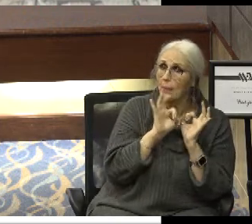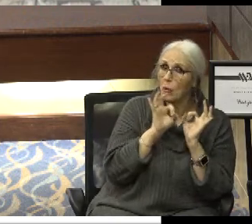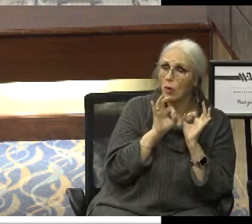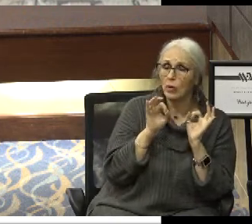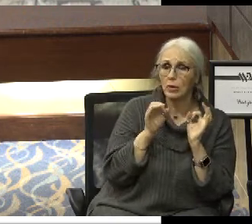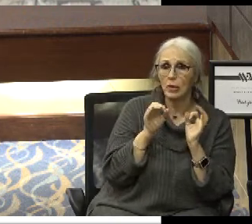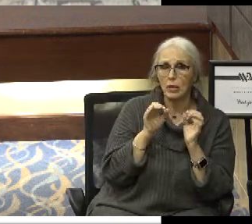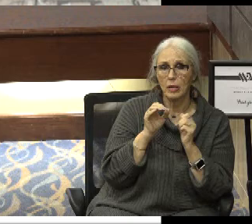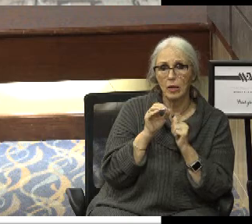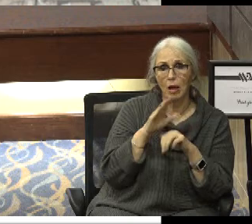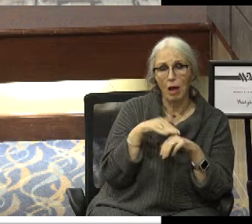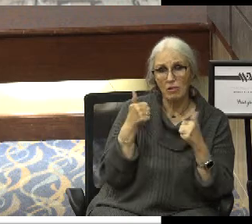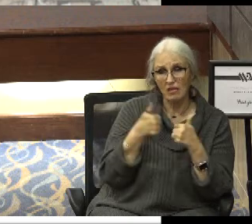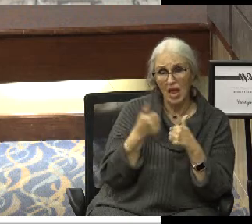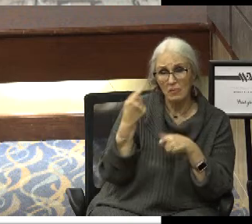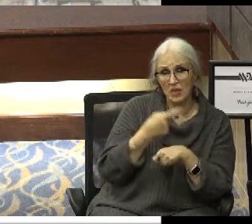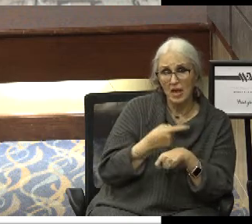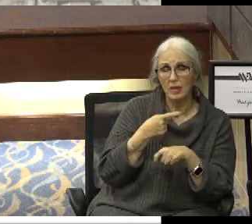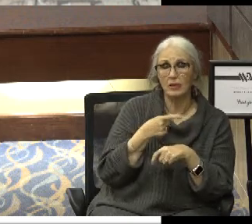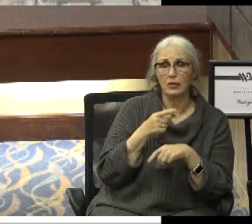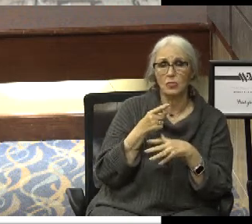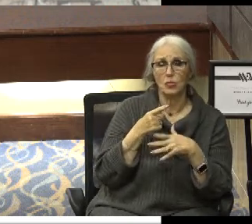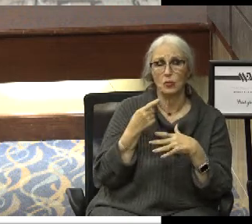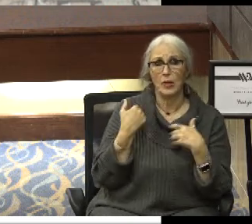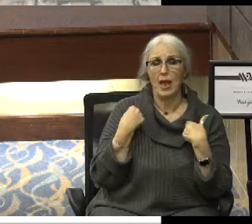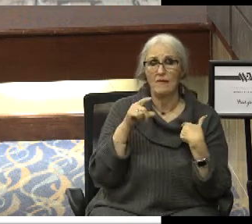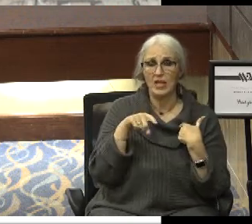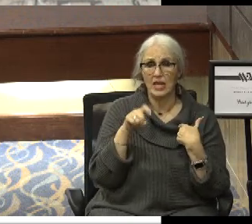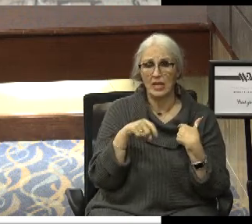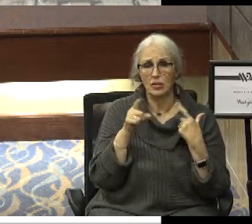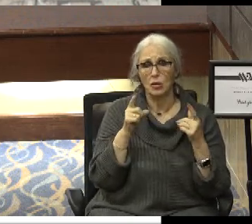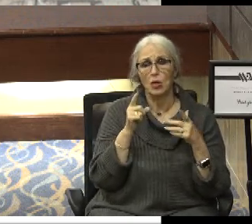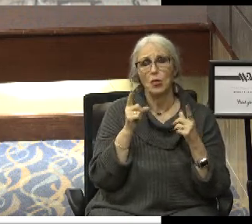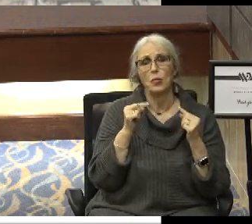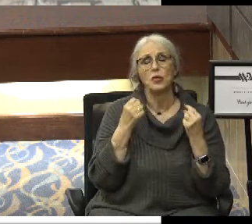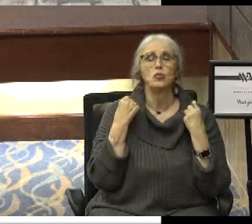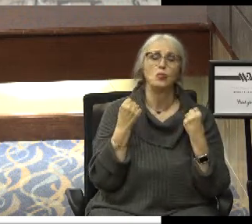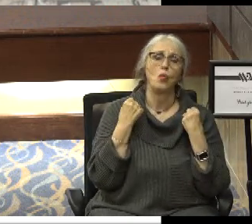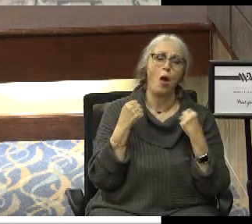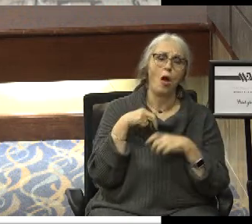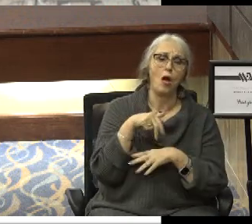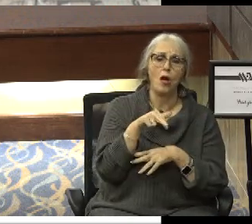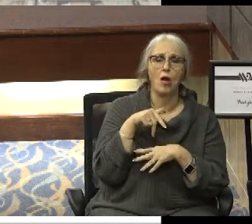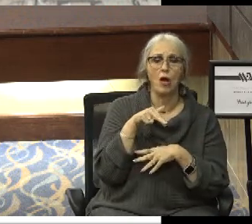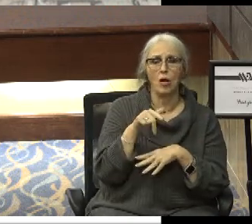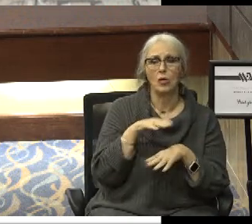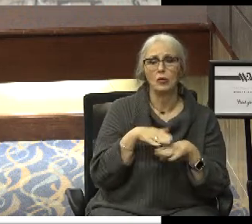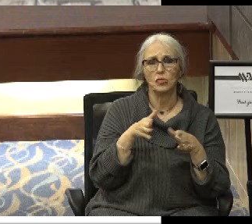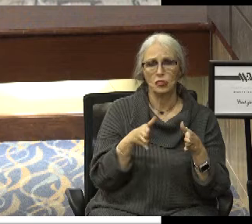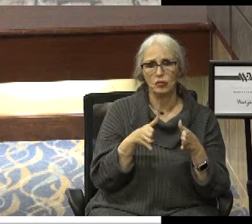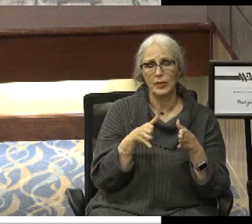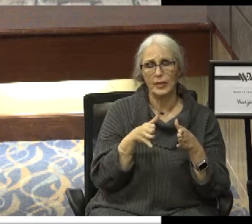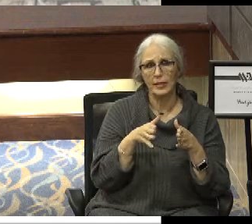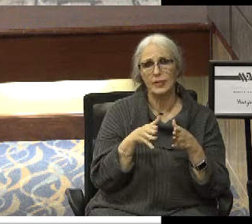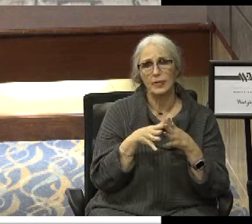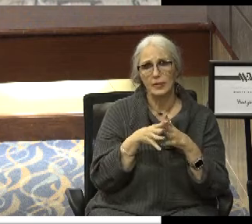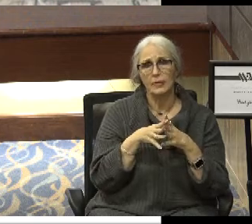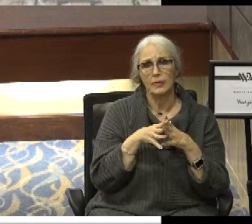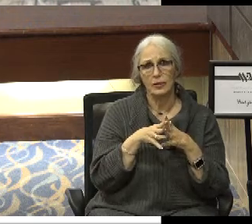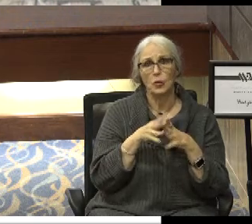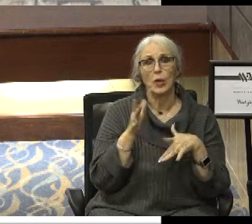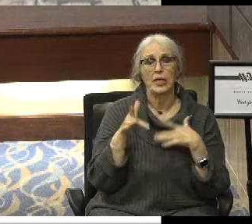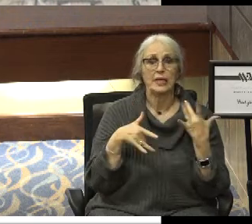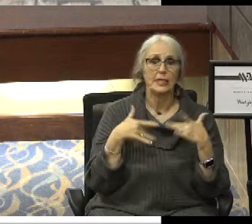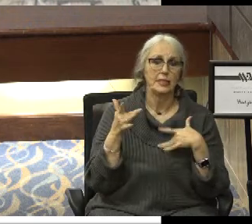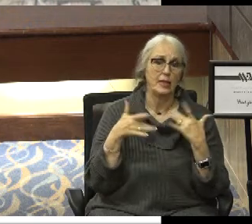on non-game days, there's the needs of what you see as you walk and drive down the street. And that's something that we're